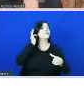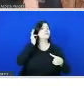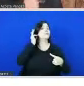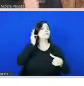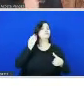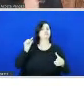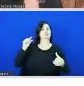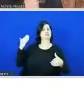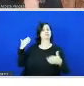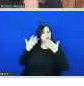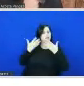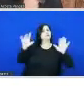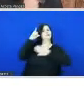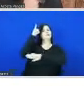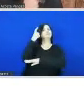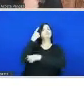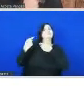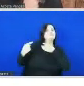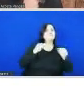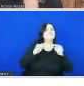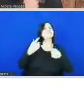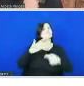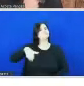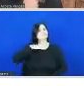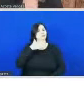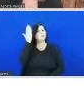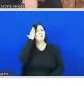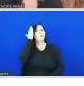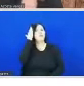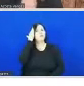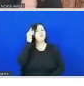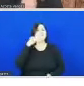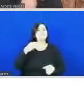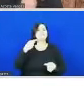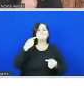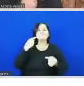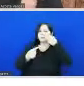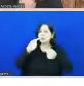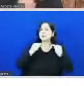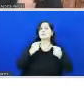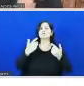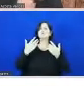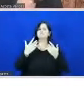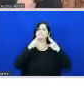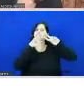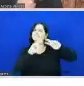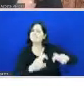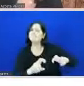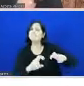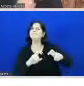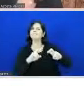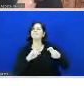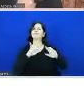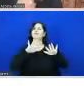where the impacts and outcomes in terms of benefits is easiest to document and really a